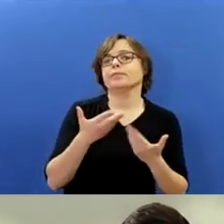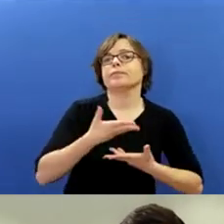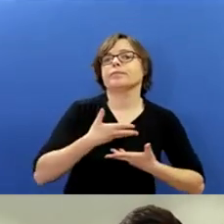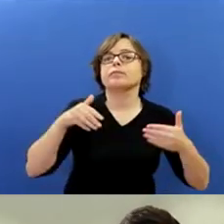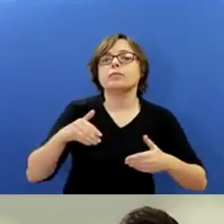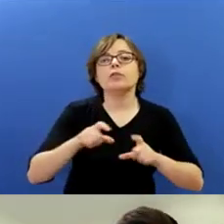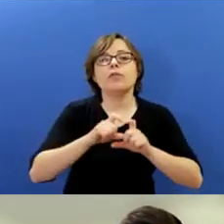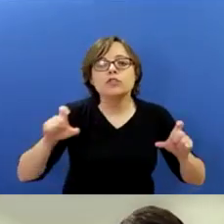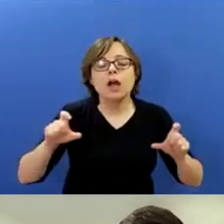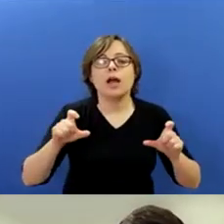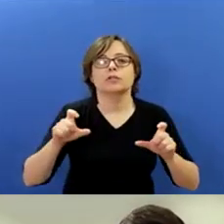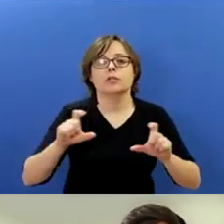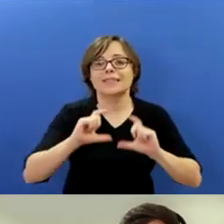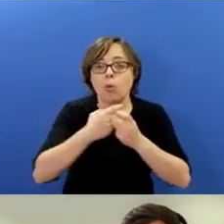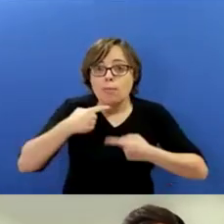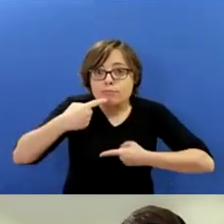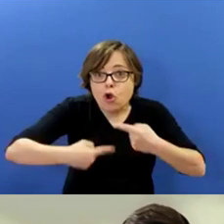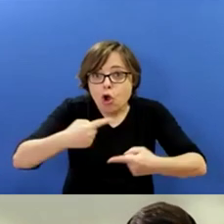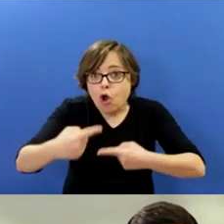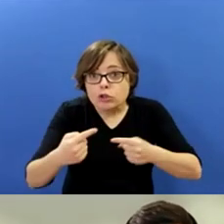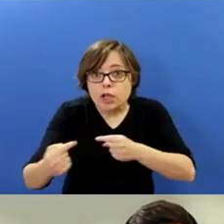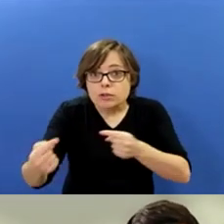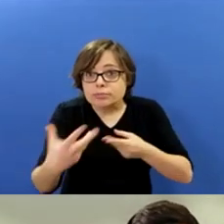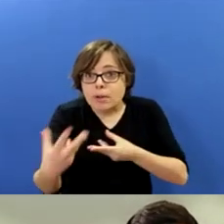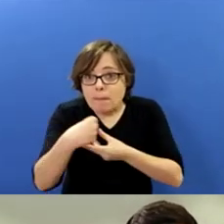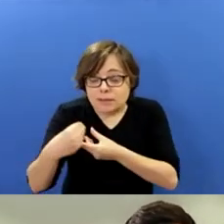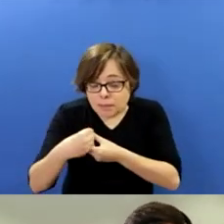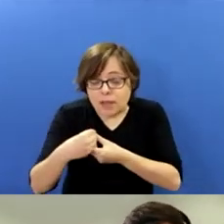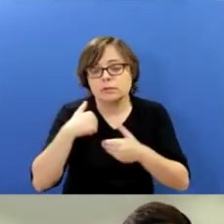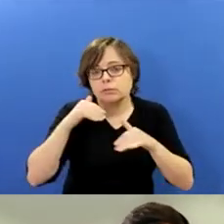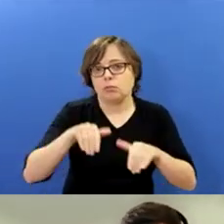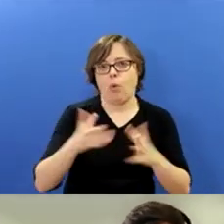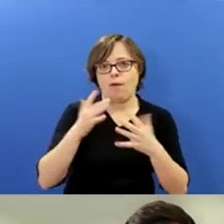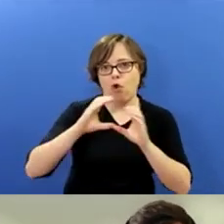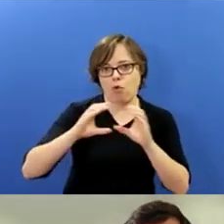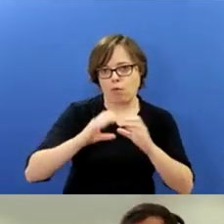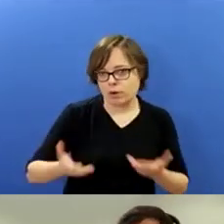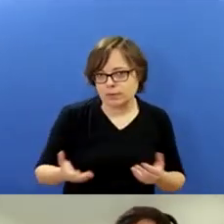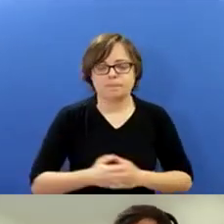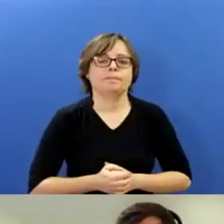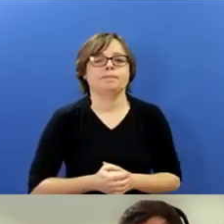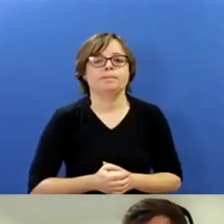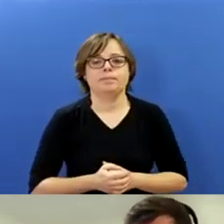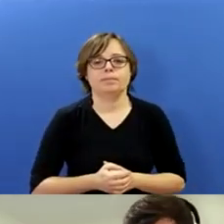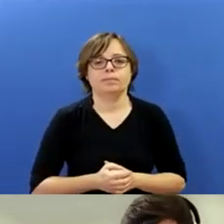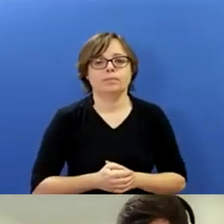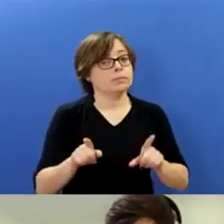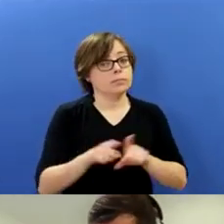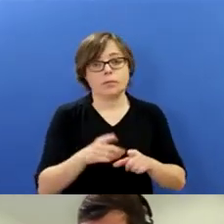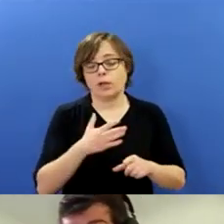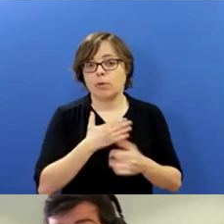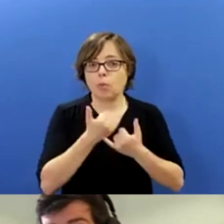pages. The presentation of the process steps is very easy, and there is a blog functionality and newsletter functions.